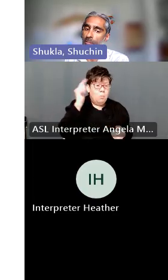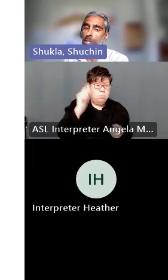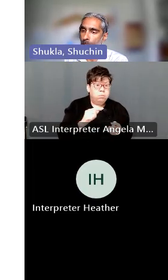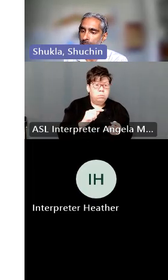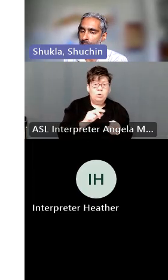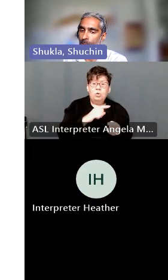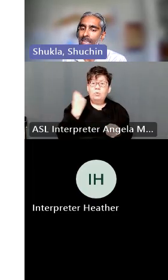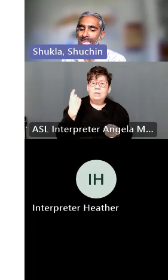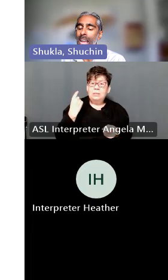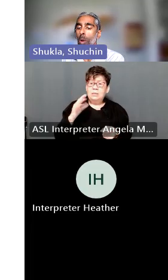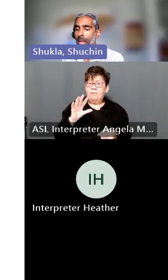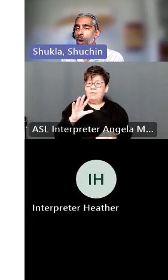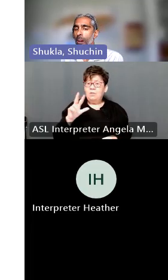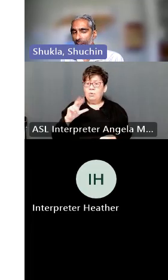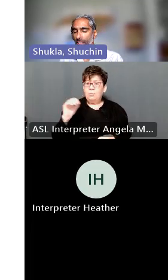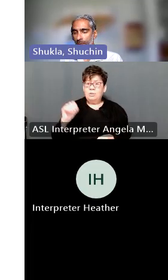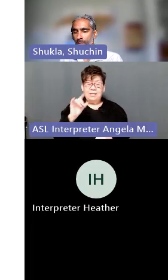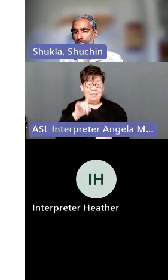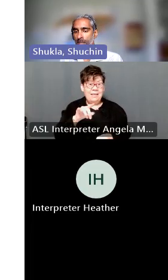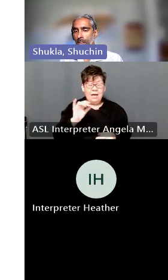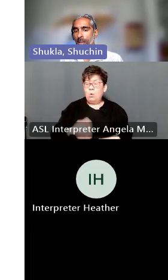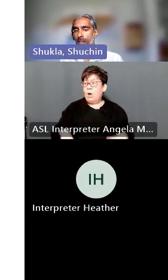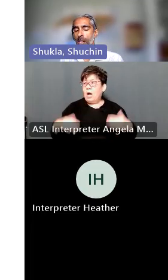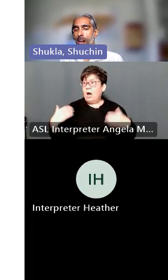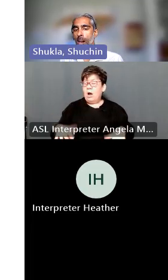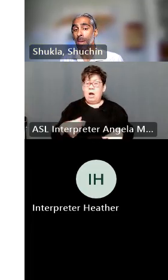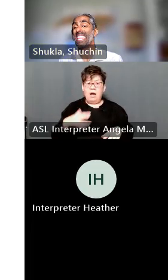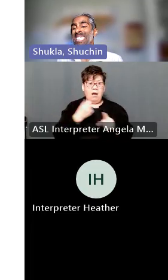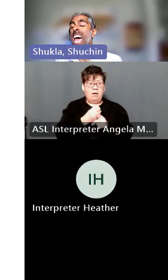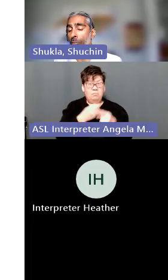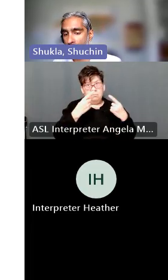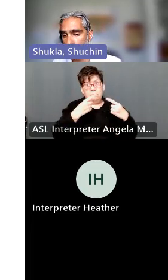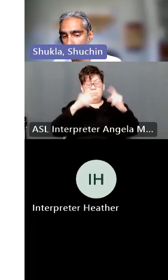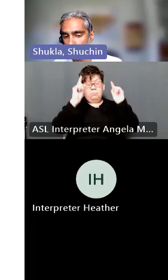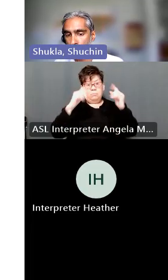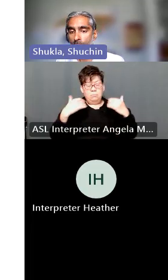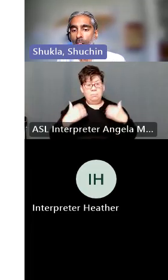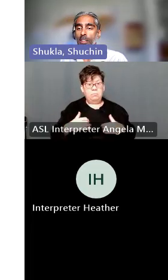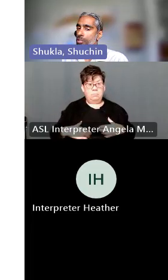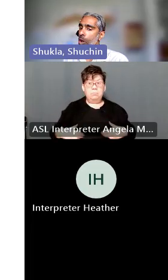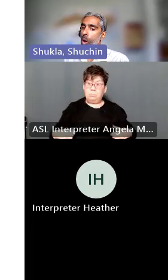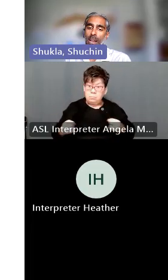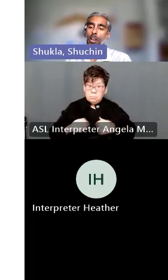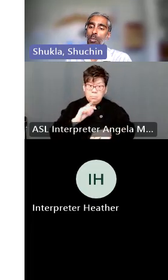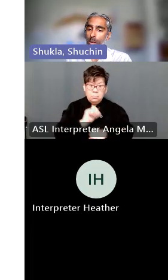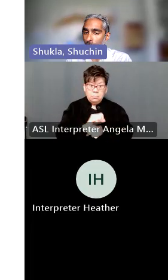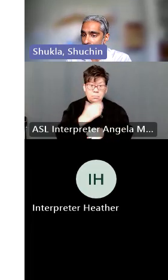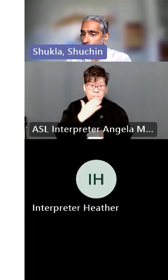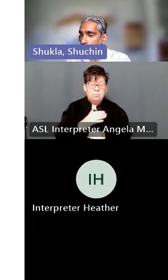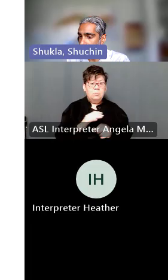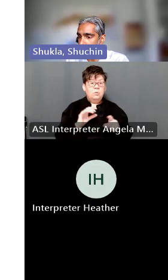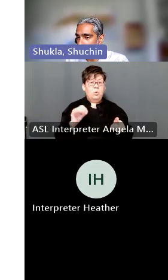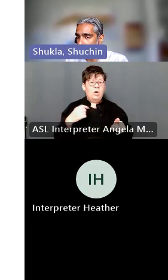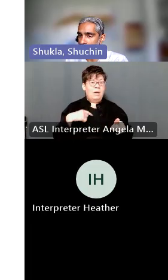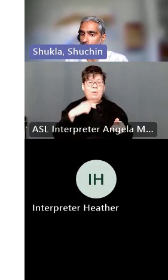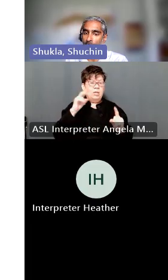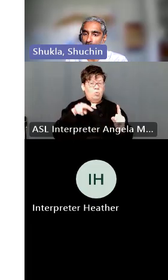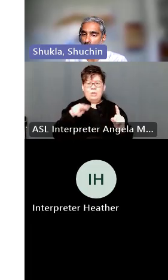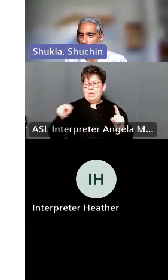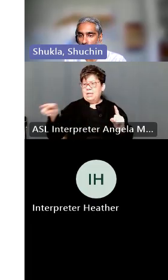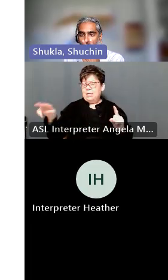your risk of death by 53%. It is that quick how effective it is, and is that effective. And so I'm not going to read the rest, but you